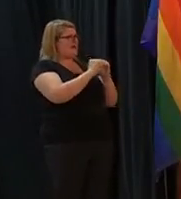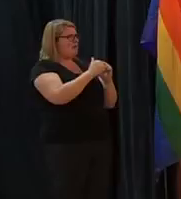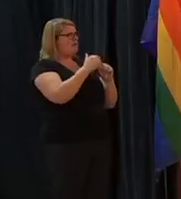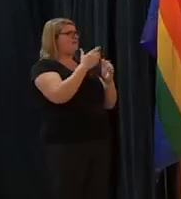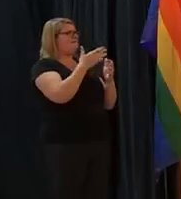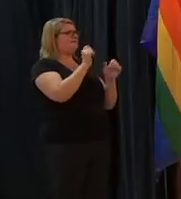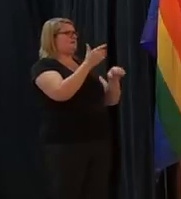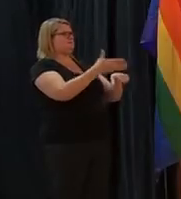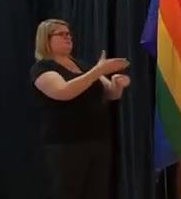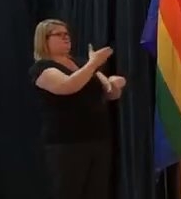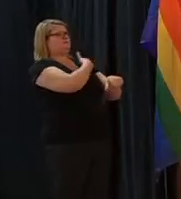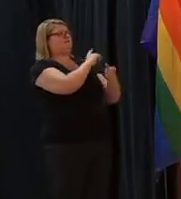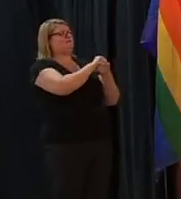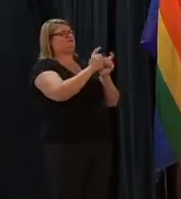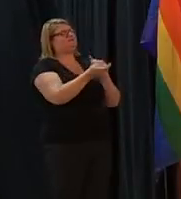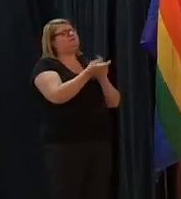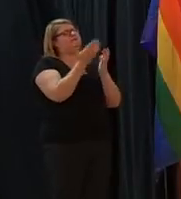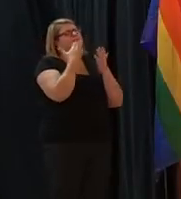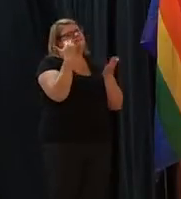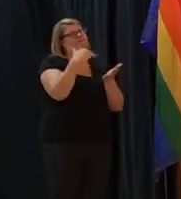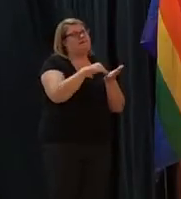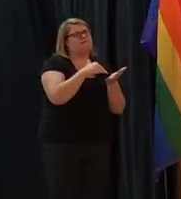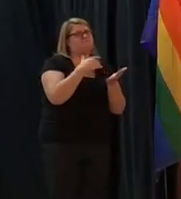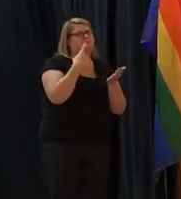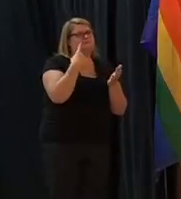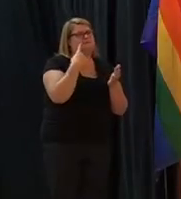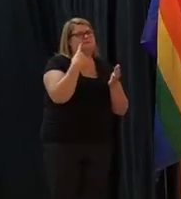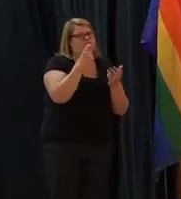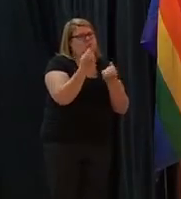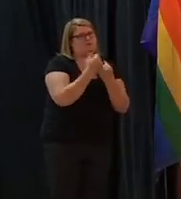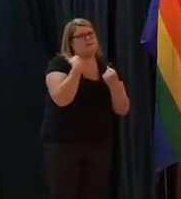be changed. So once again, thank you for coming out.